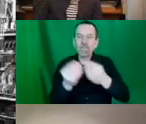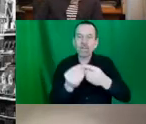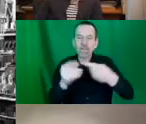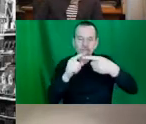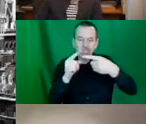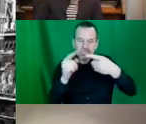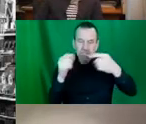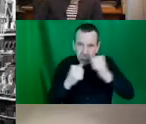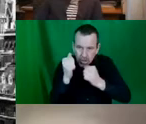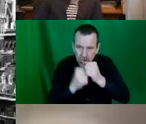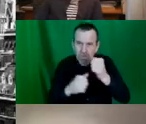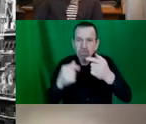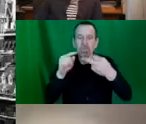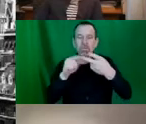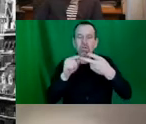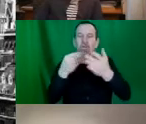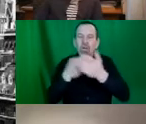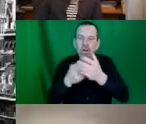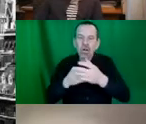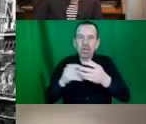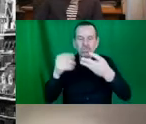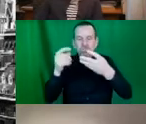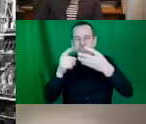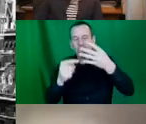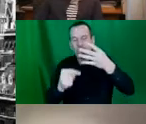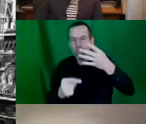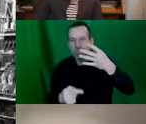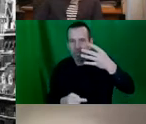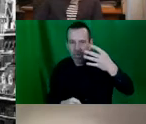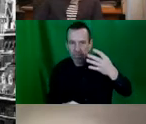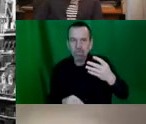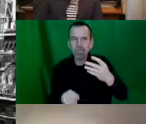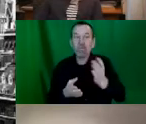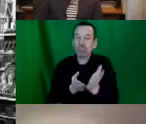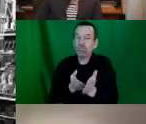possible outcomes. I'm very excited to see where this project will go.